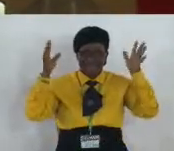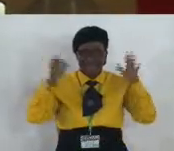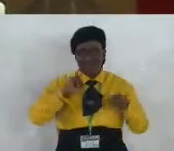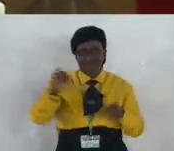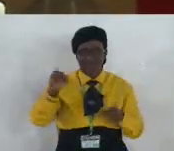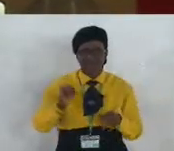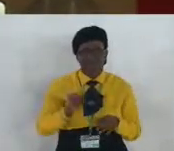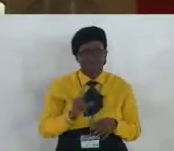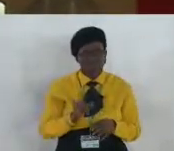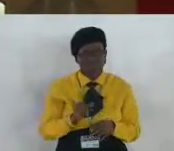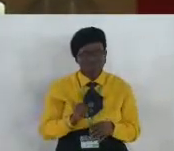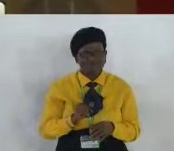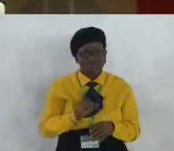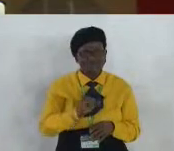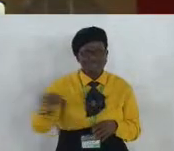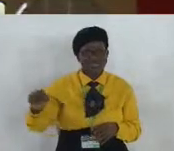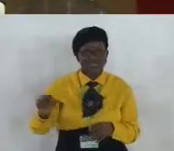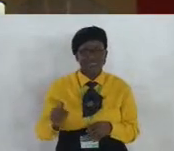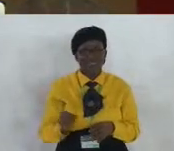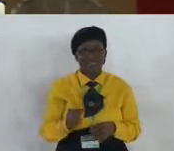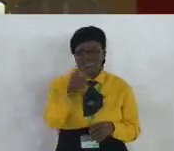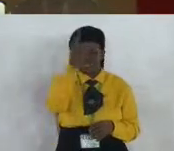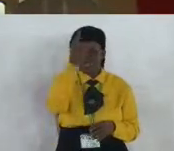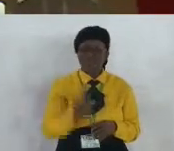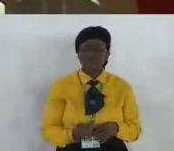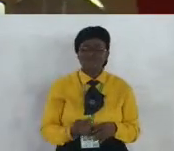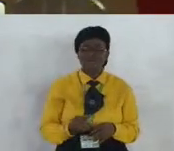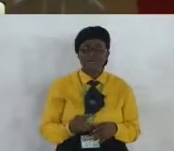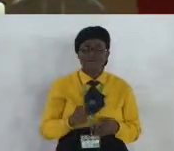It's a signal to the Almighty God